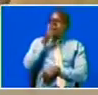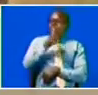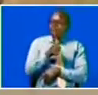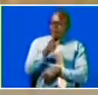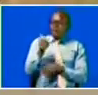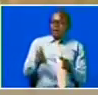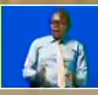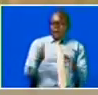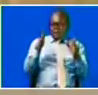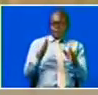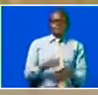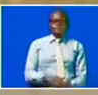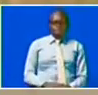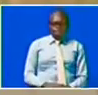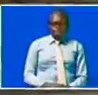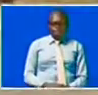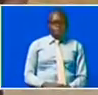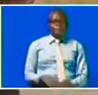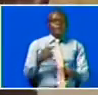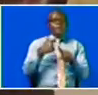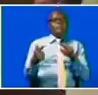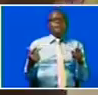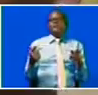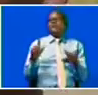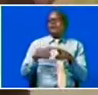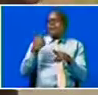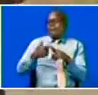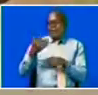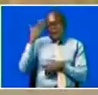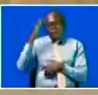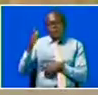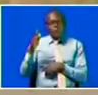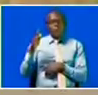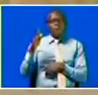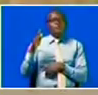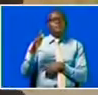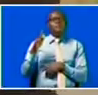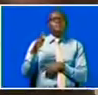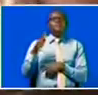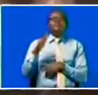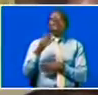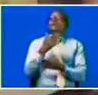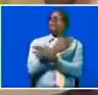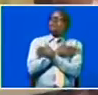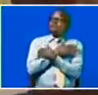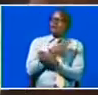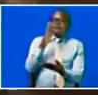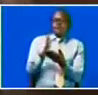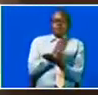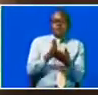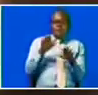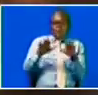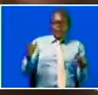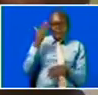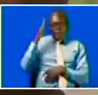wazee wanatuambi. But then, sijui kama ni friends wake aligawia, ama